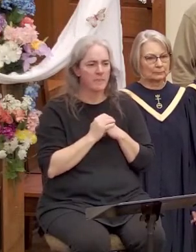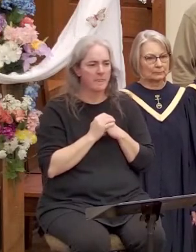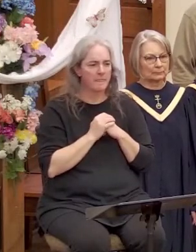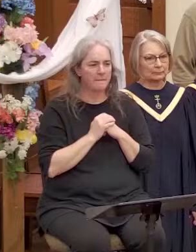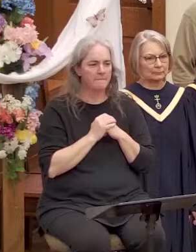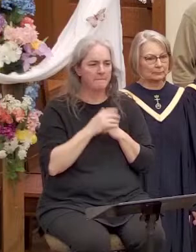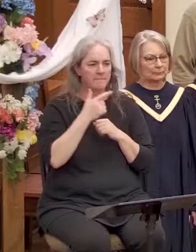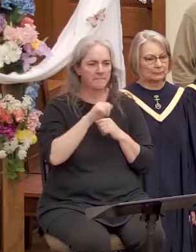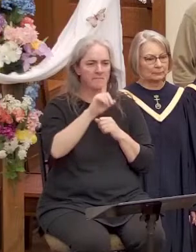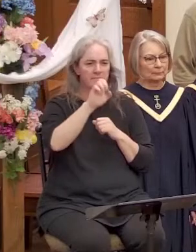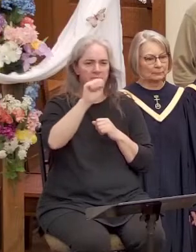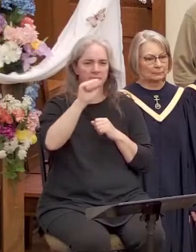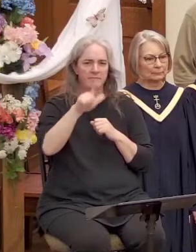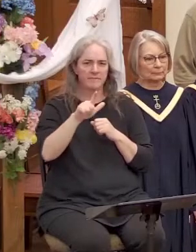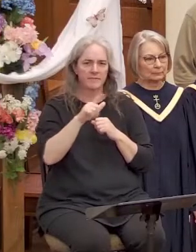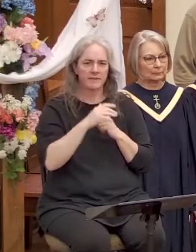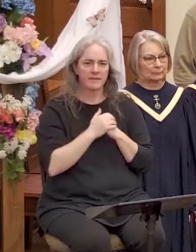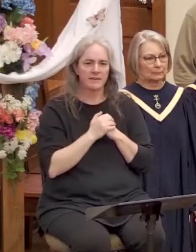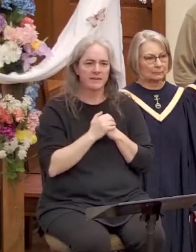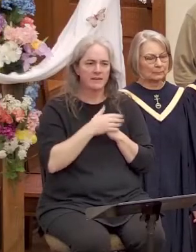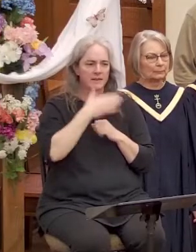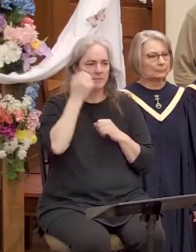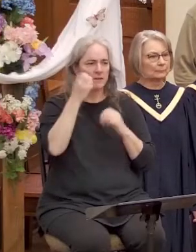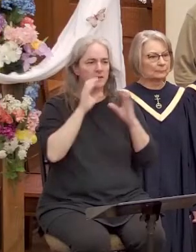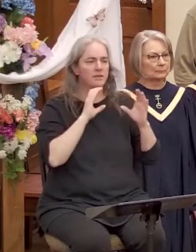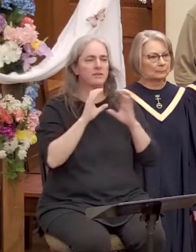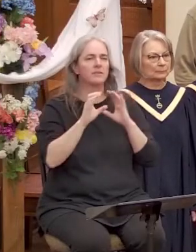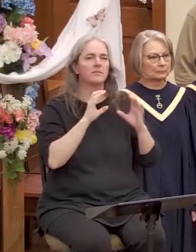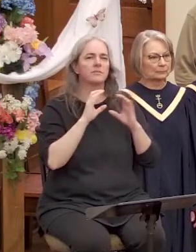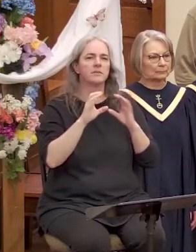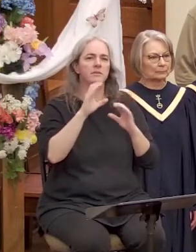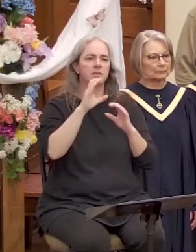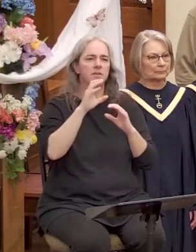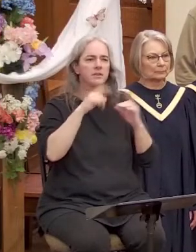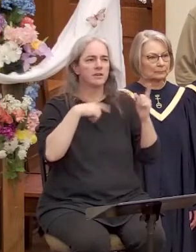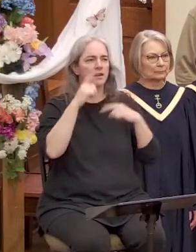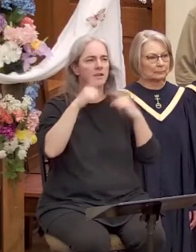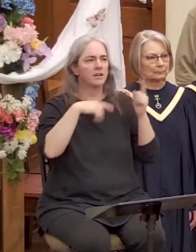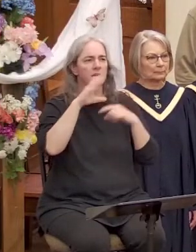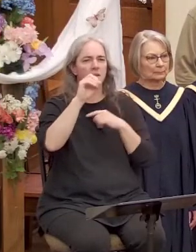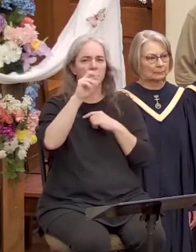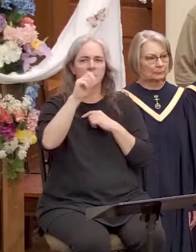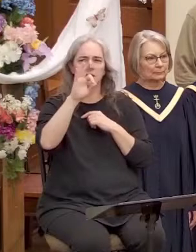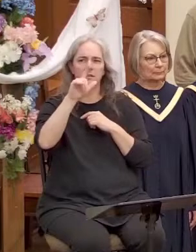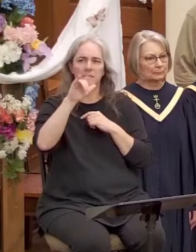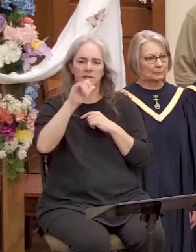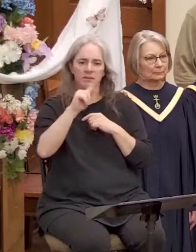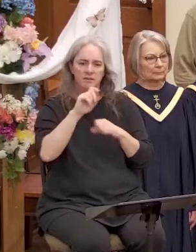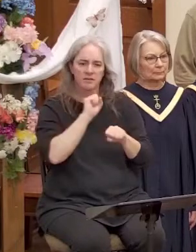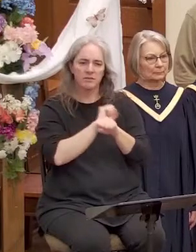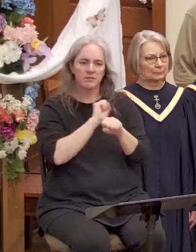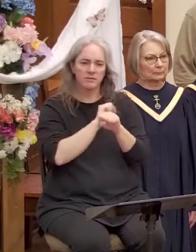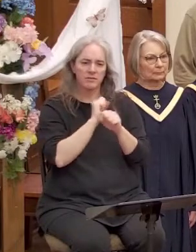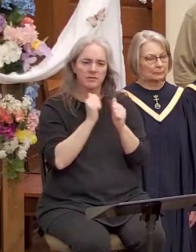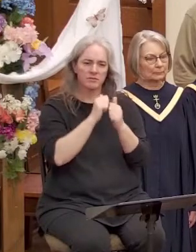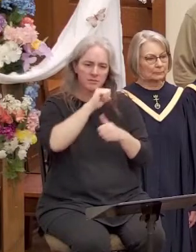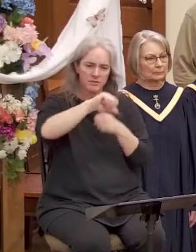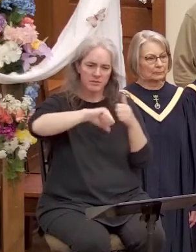Let's deal with those. So better communication, conflict management, working with each other. Good teams do that.